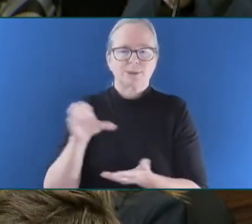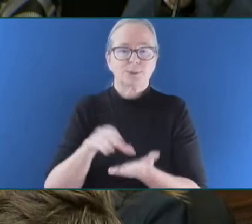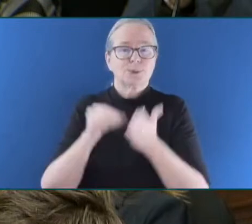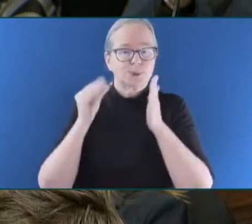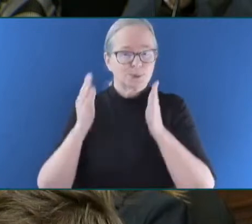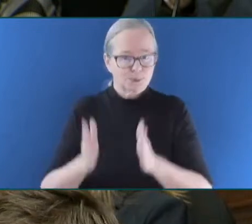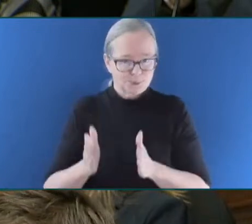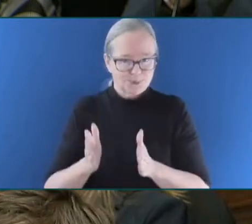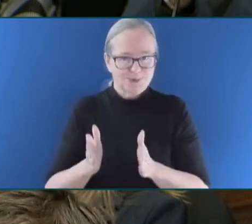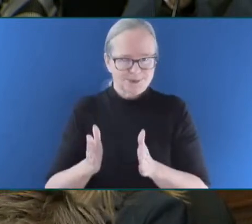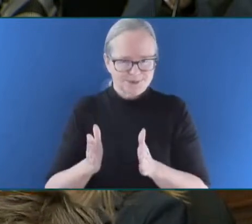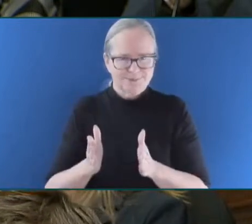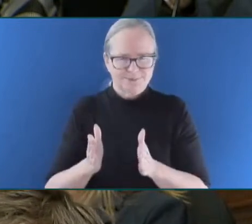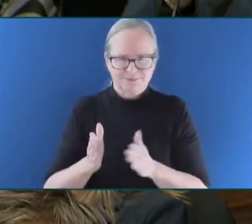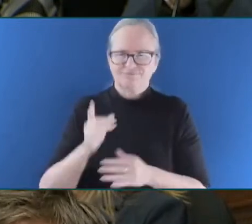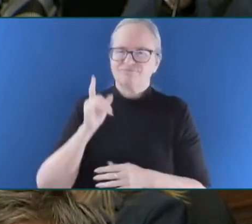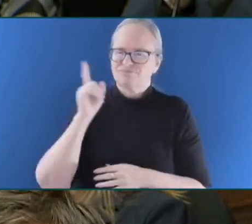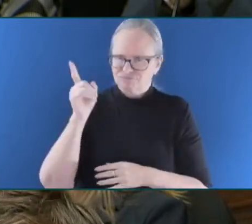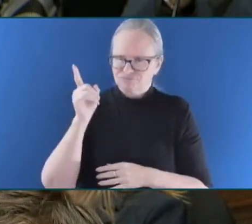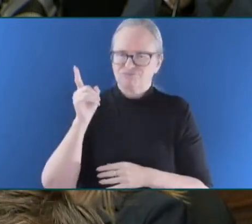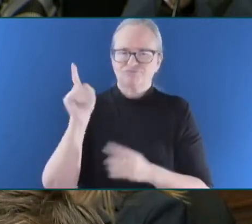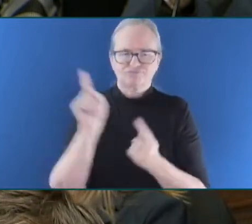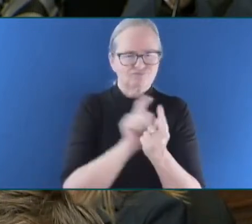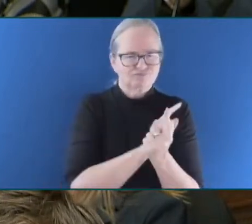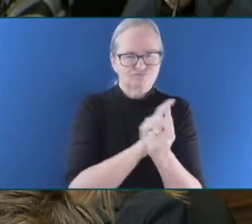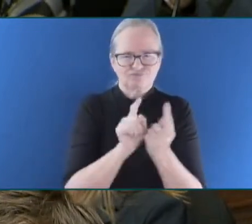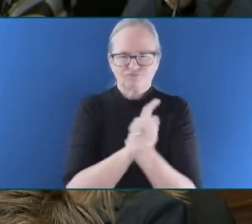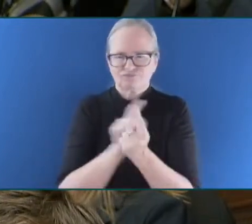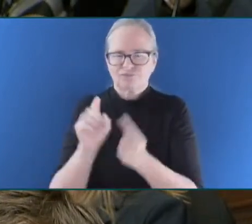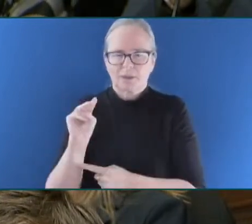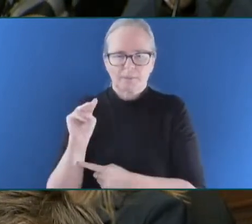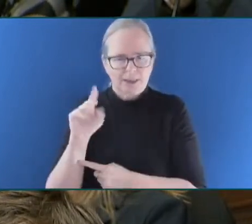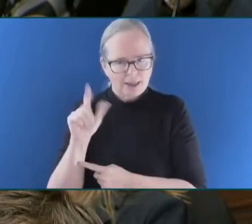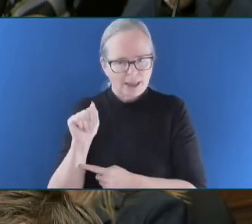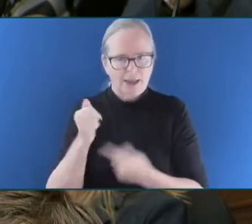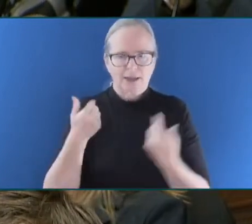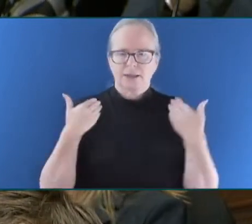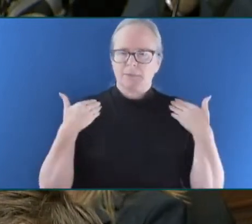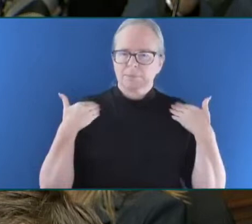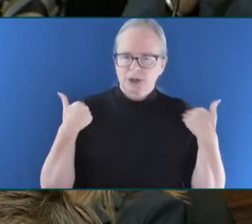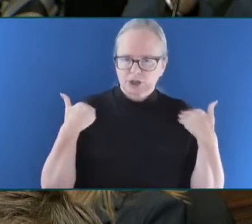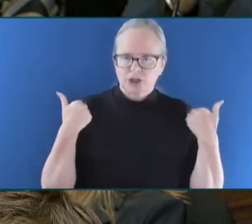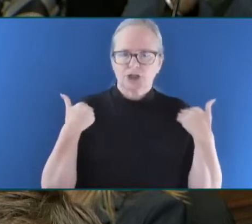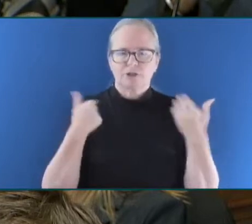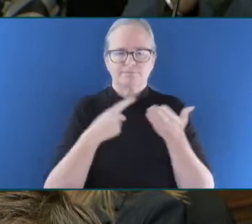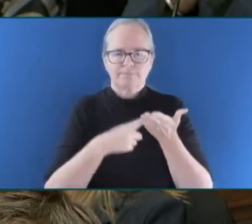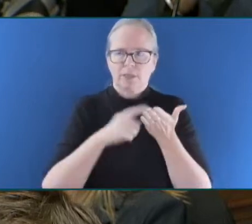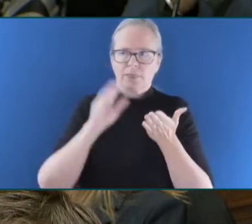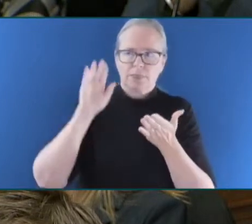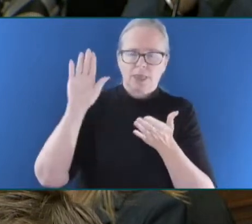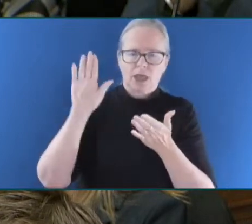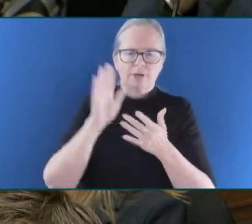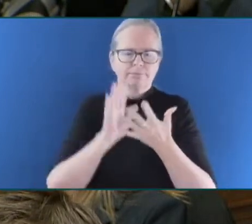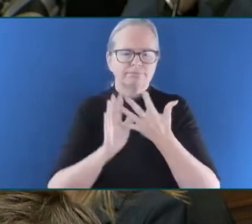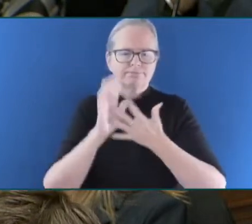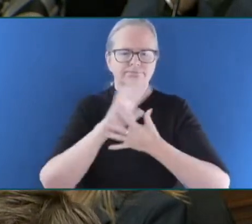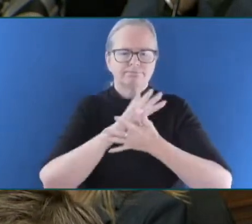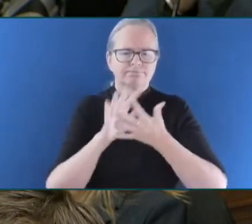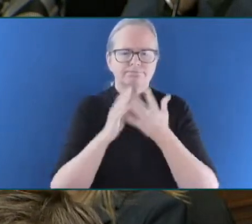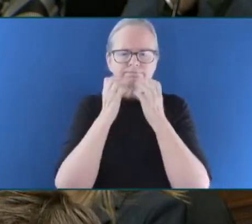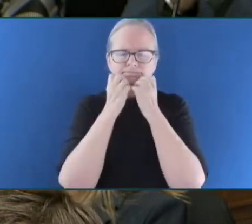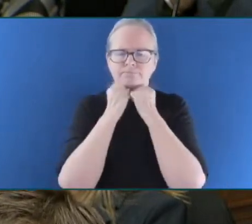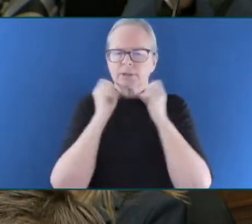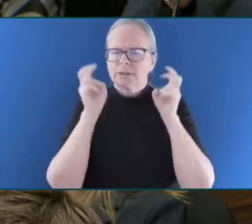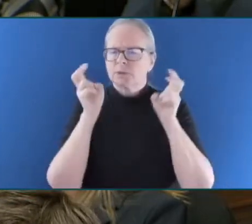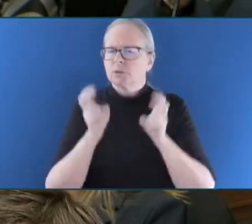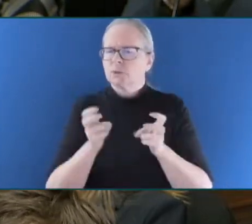and MLAs to talk about the issues that matter most to them. They'll be here today and tomorrow, and I want to invite the House to please give them